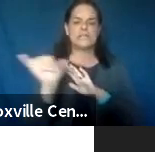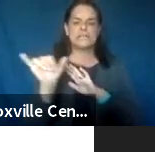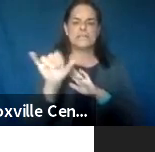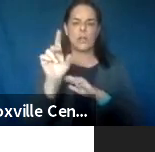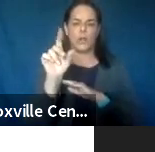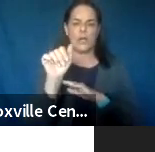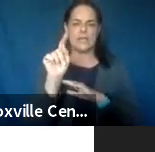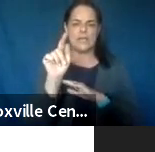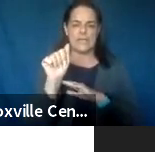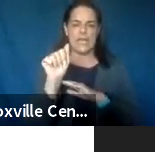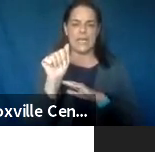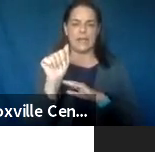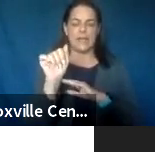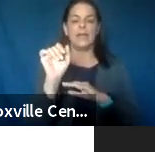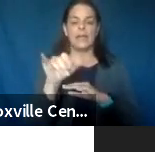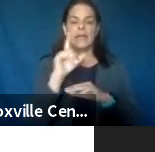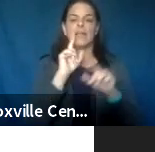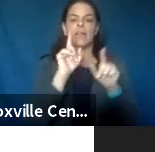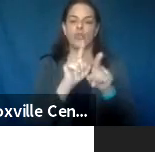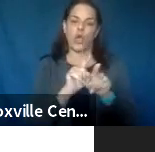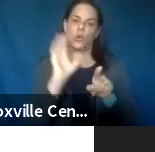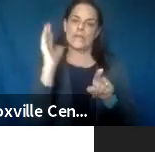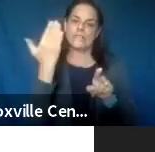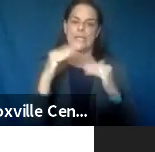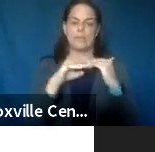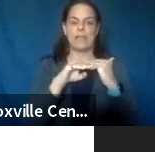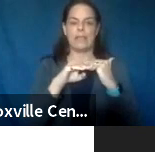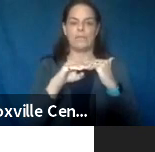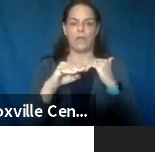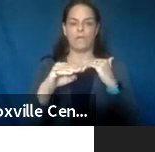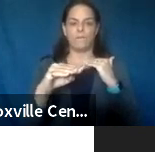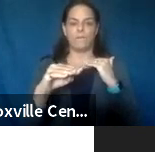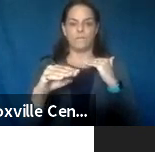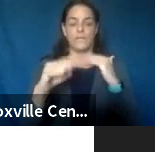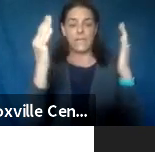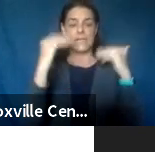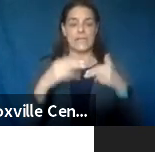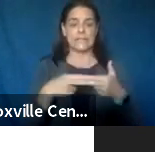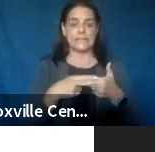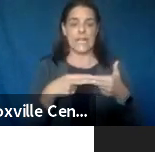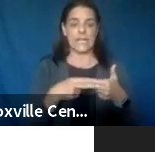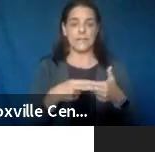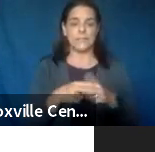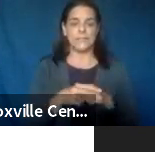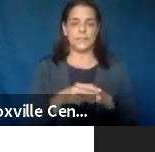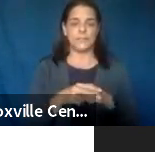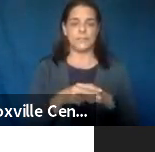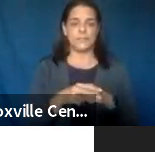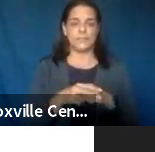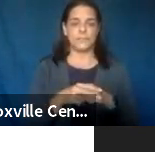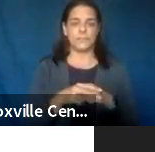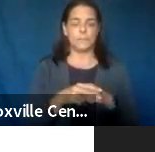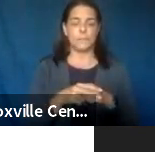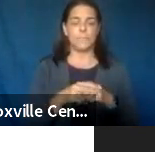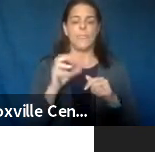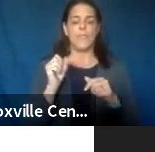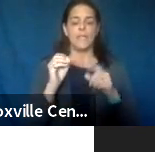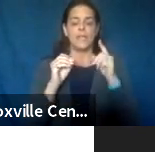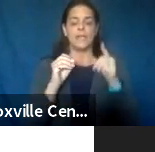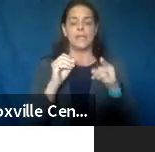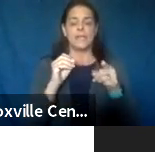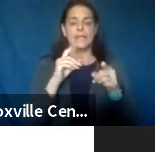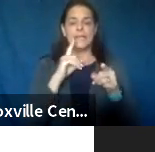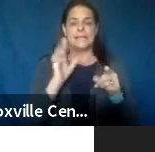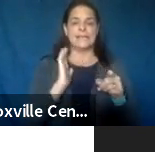data. It's also seemingly leveling off. Next slide, please. So this is